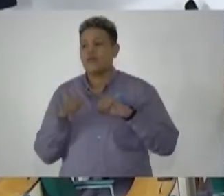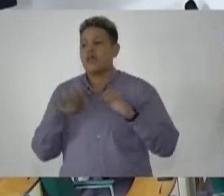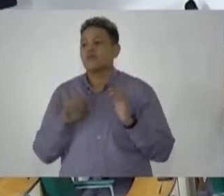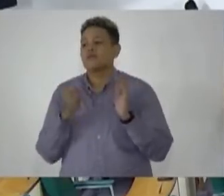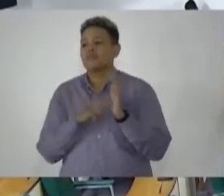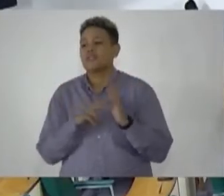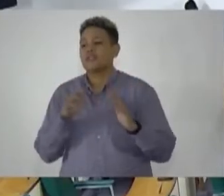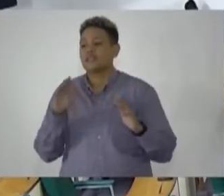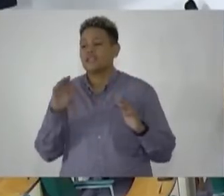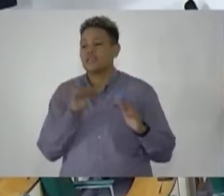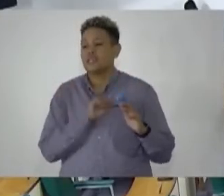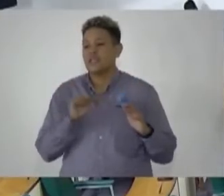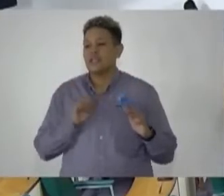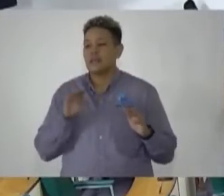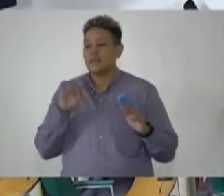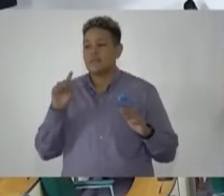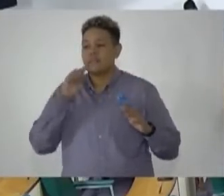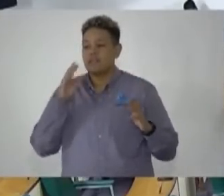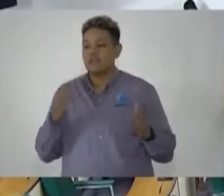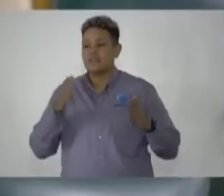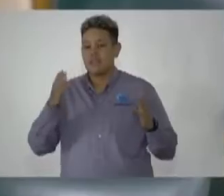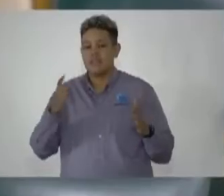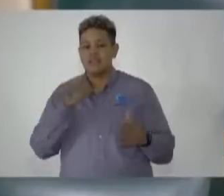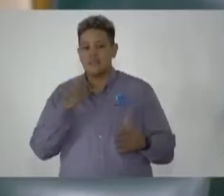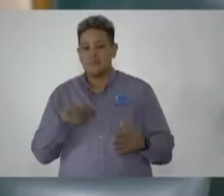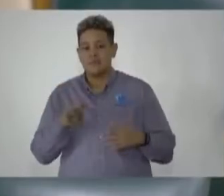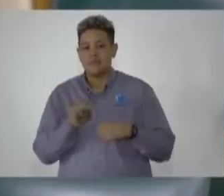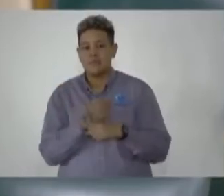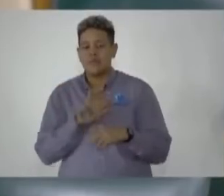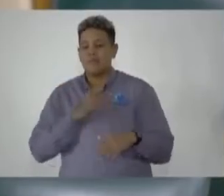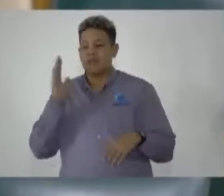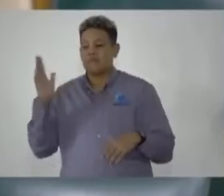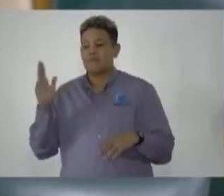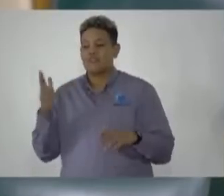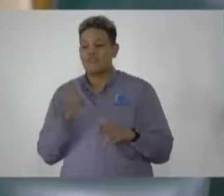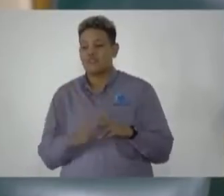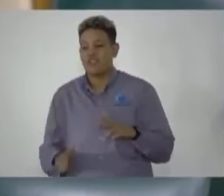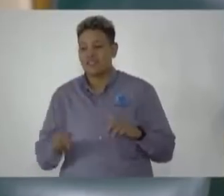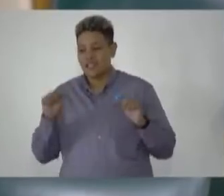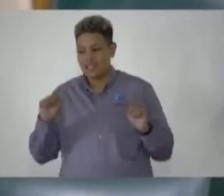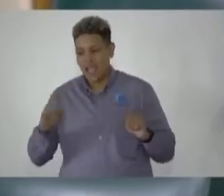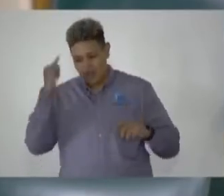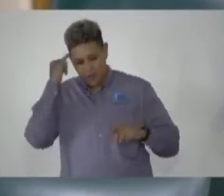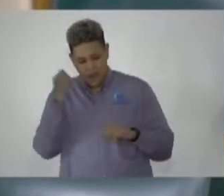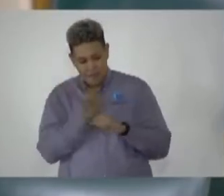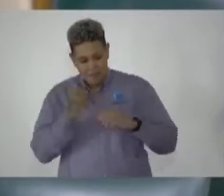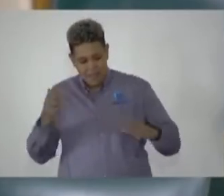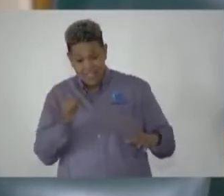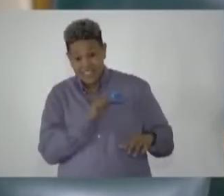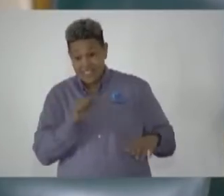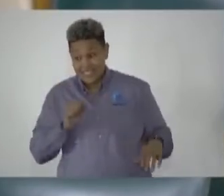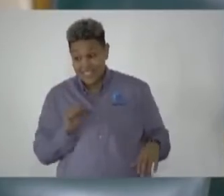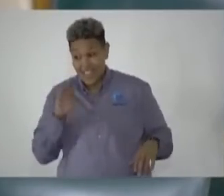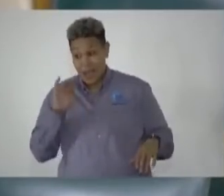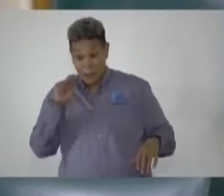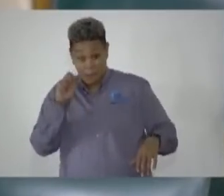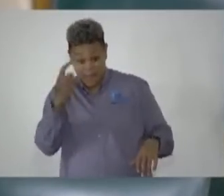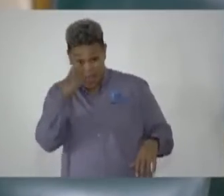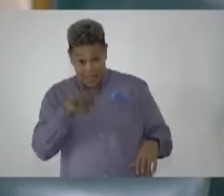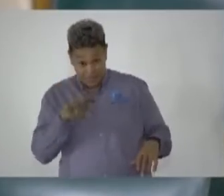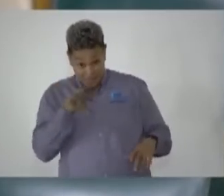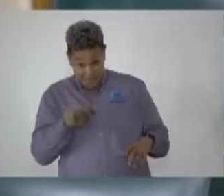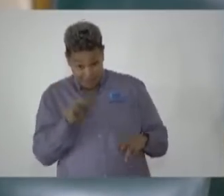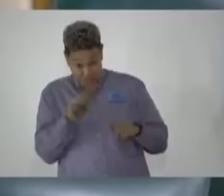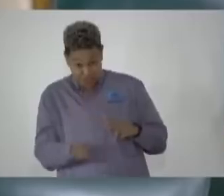me to make my presentation brief and short. Can you imagine Senator Fraser Binns saying